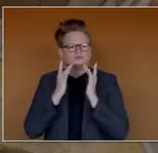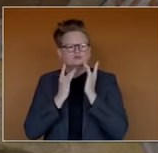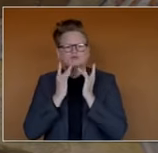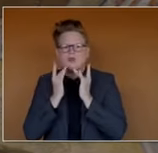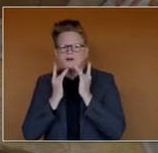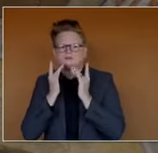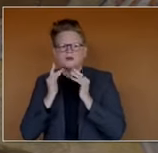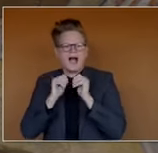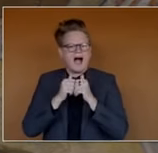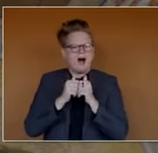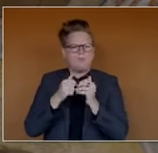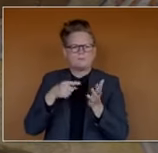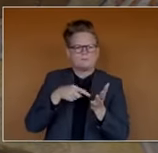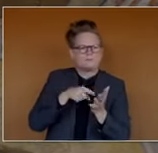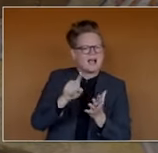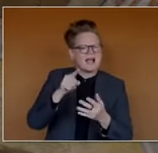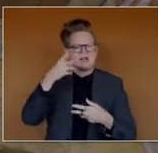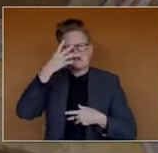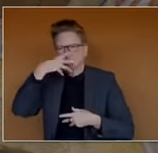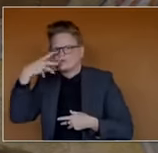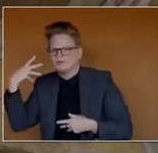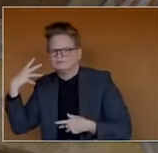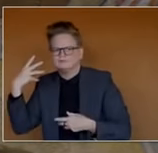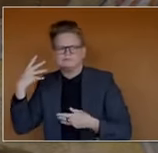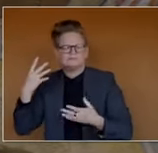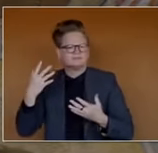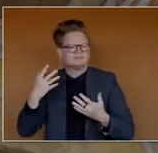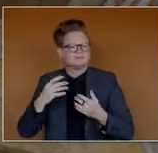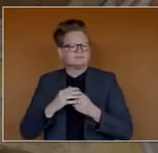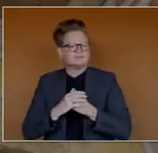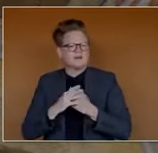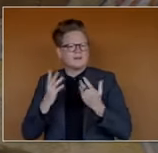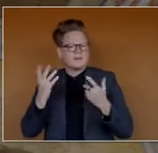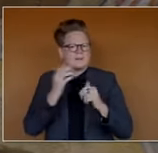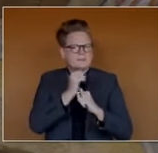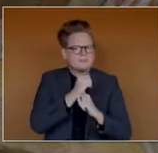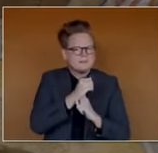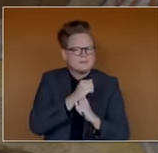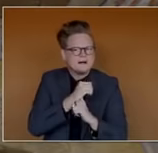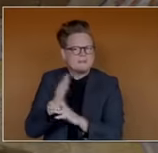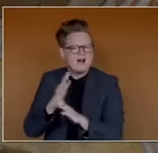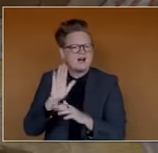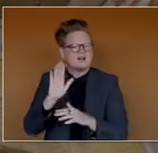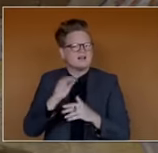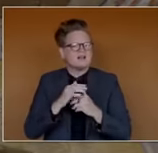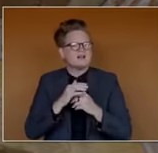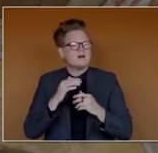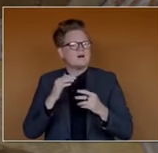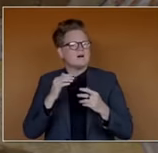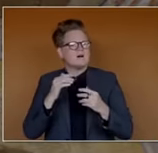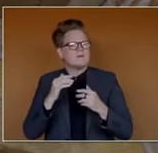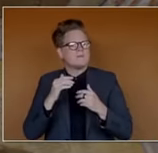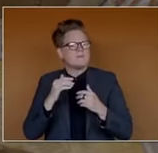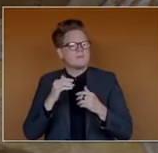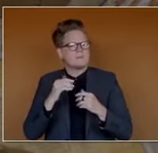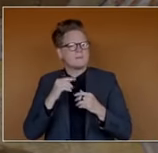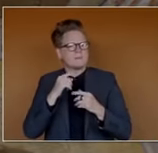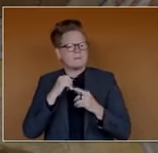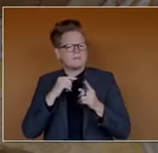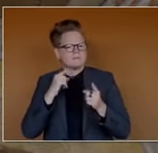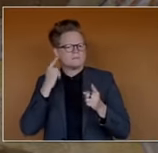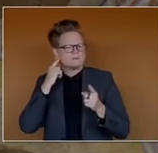for undocumented immigrants to more wildfire preparedness. So why open with this proposal of direct payments? And